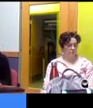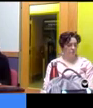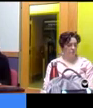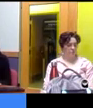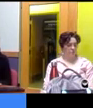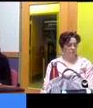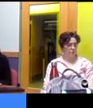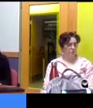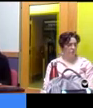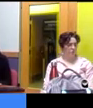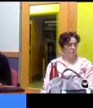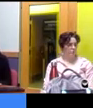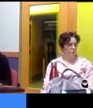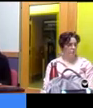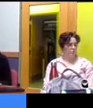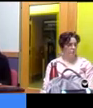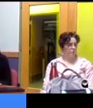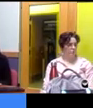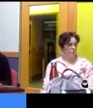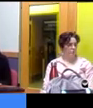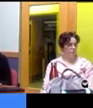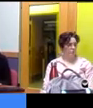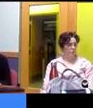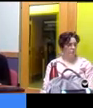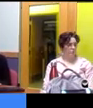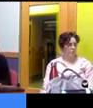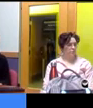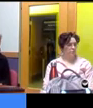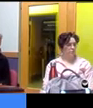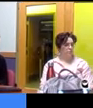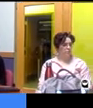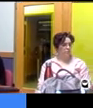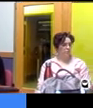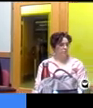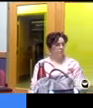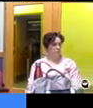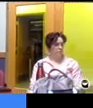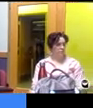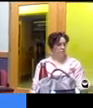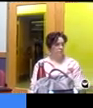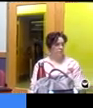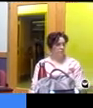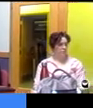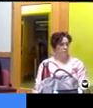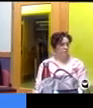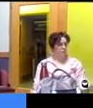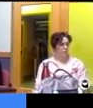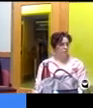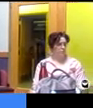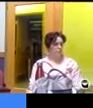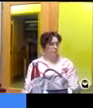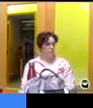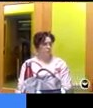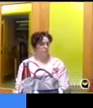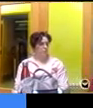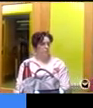driver throughout the visit. And then, you know, allowing them to be in as much control as possible. And I say that,